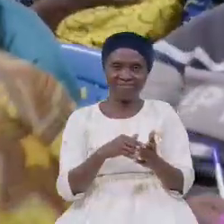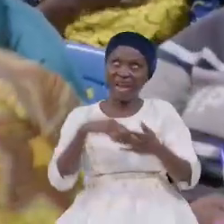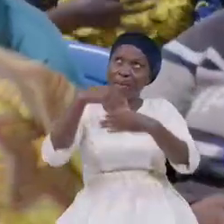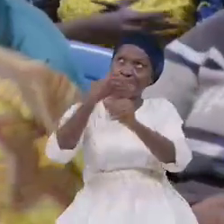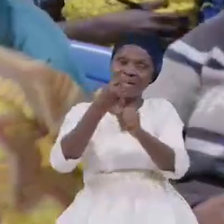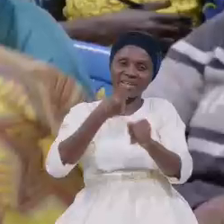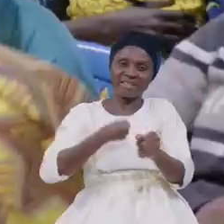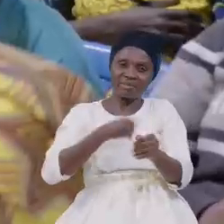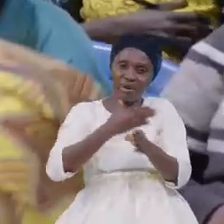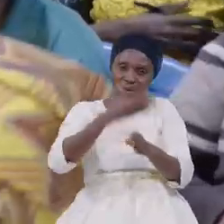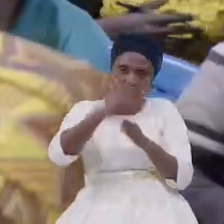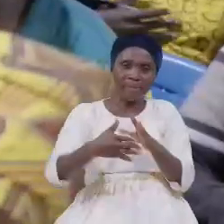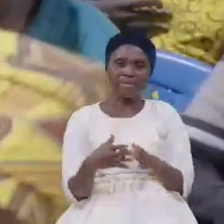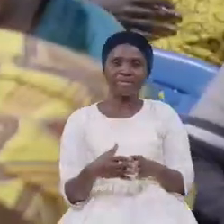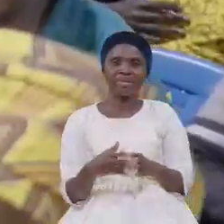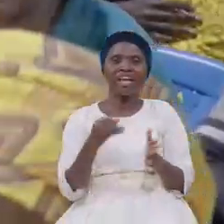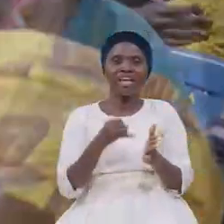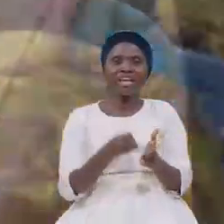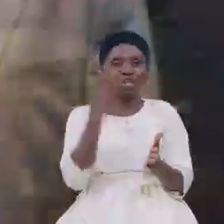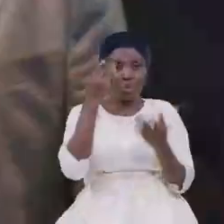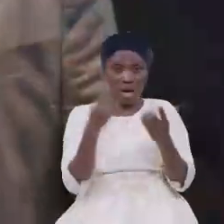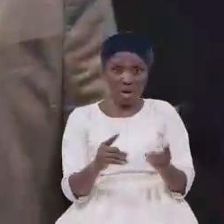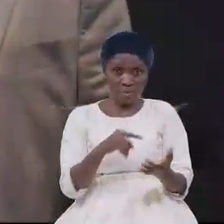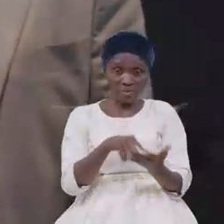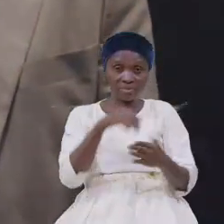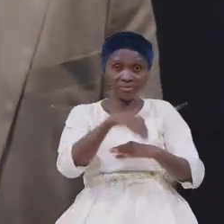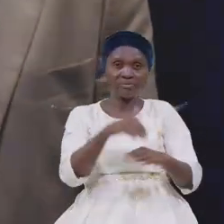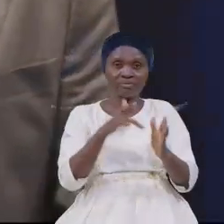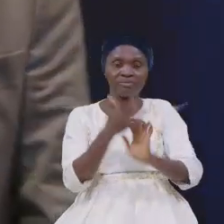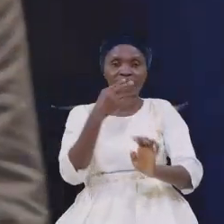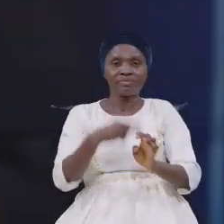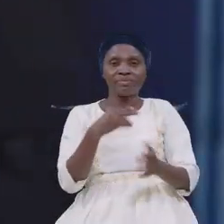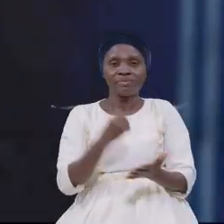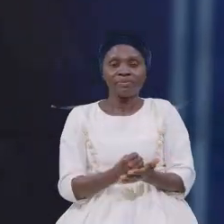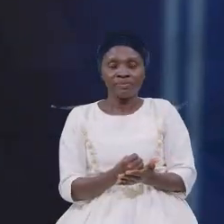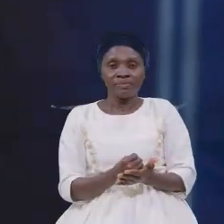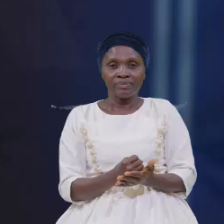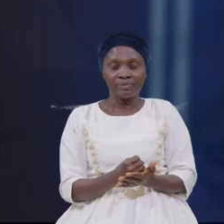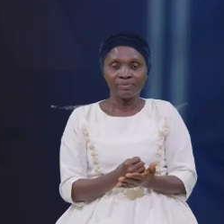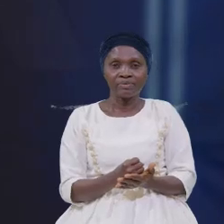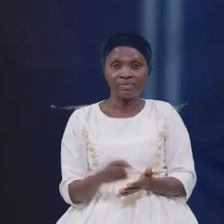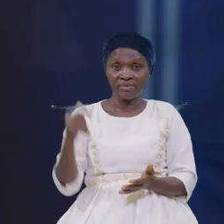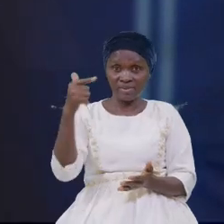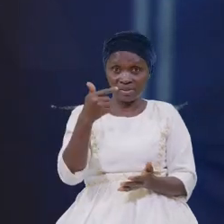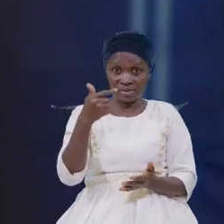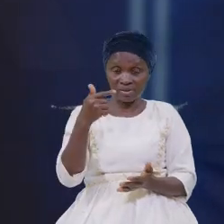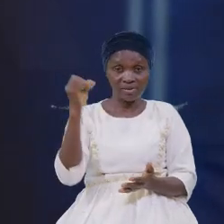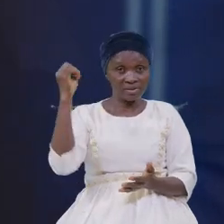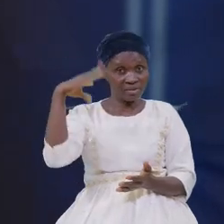It's happening tonight. G, as we look at grace, the goodness